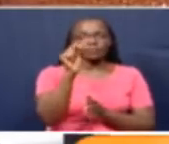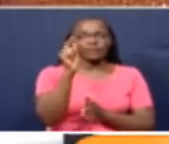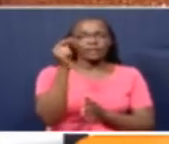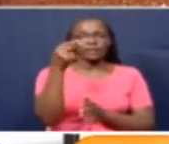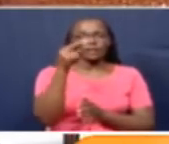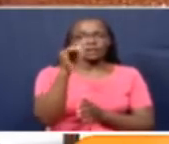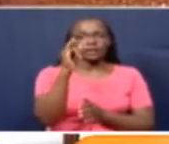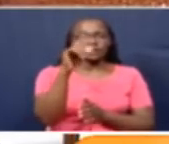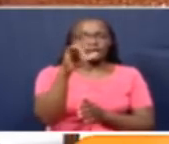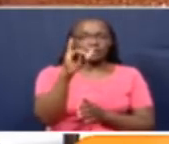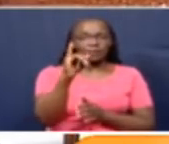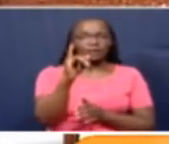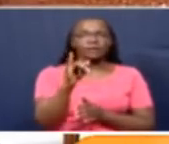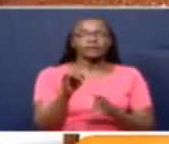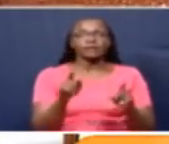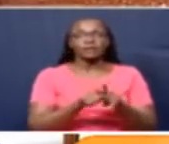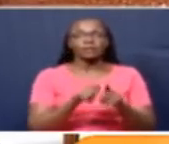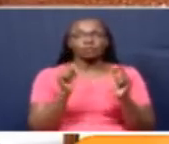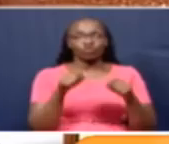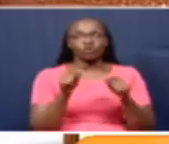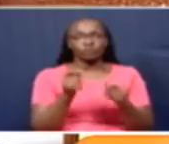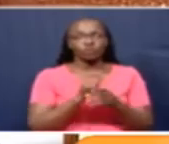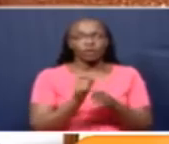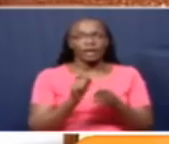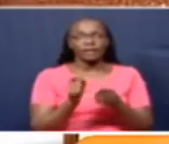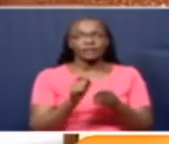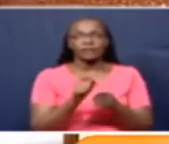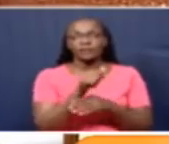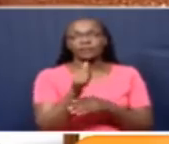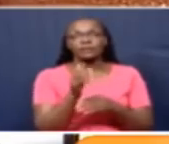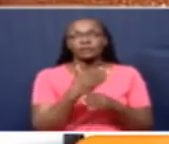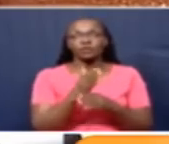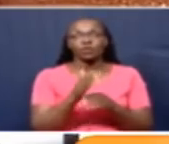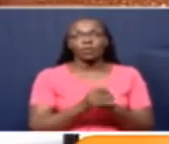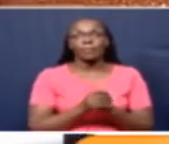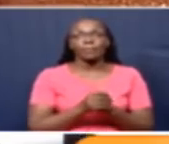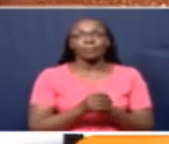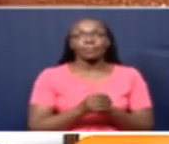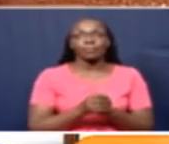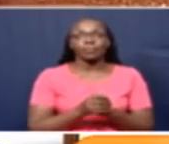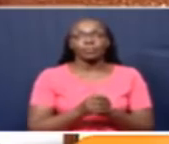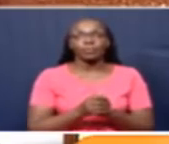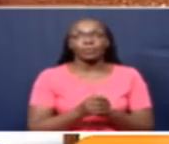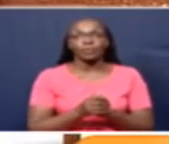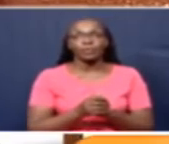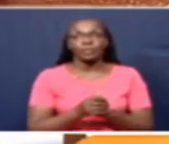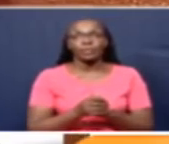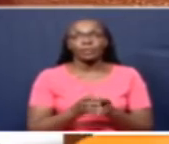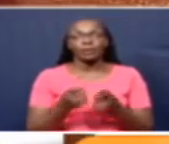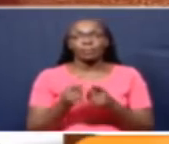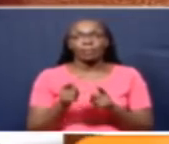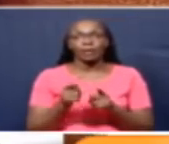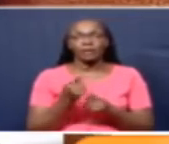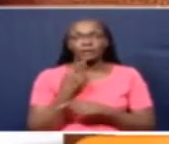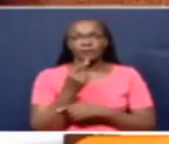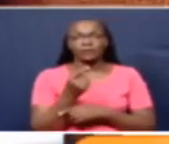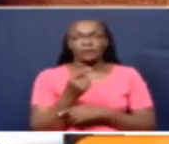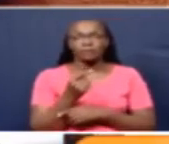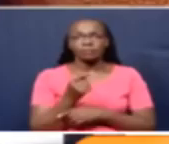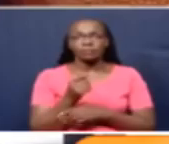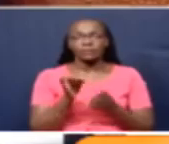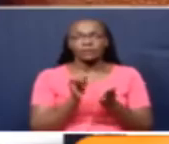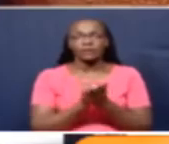songs, what other song has he written? The Beatles have written... countless songs.